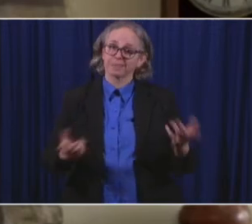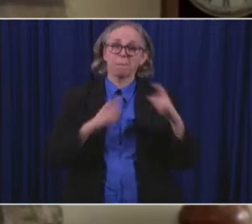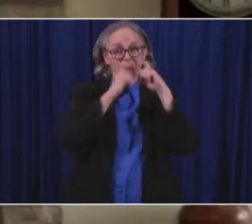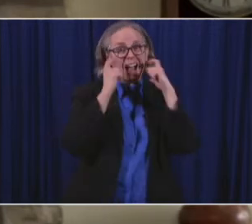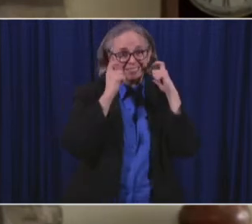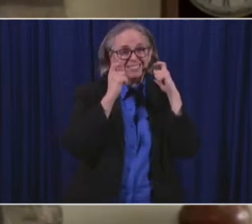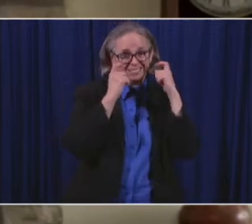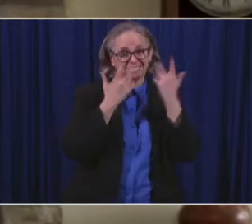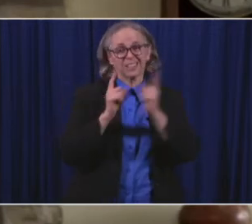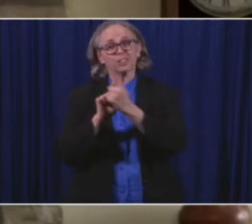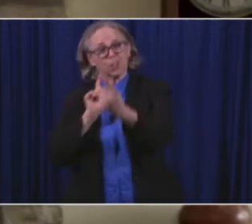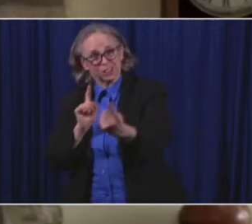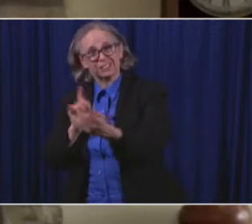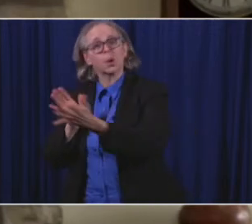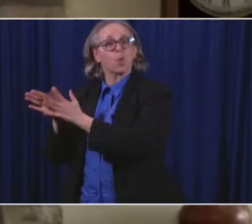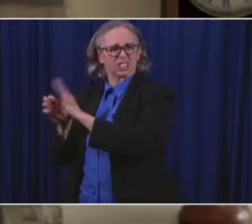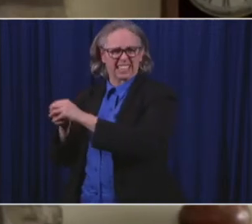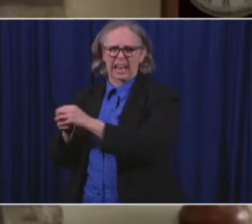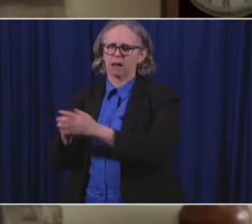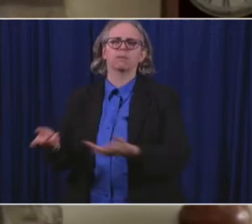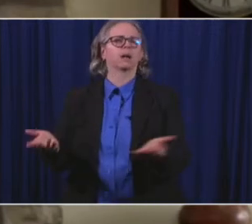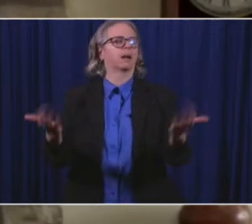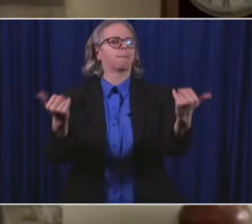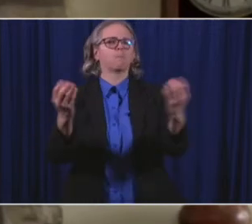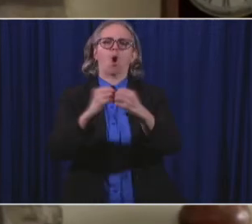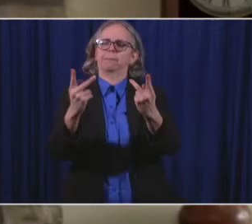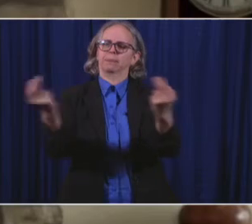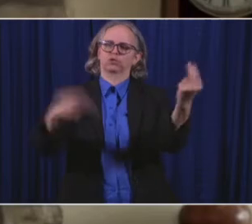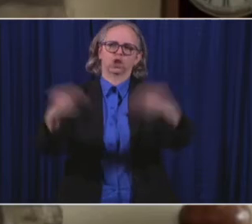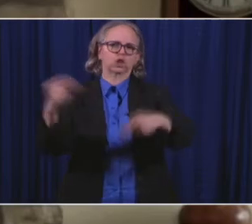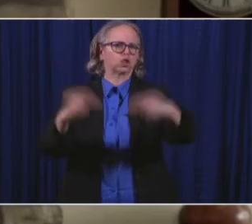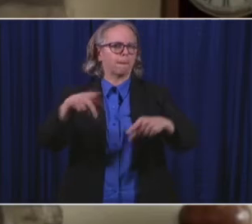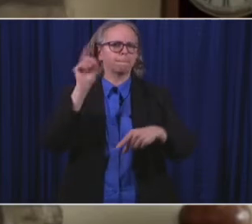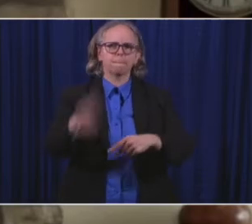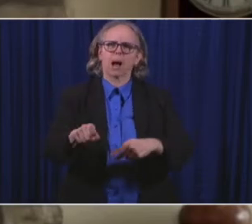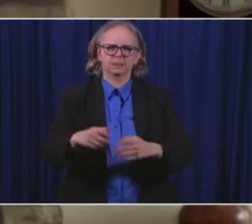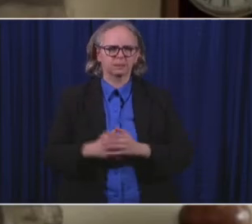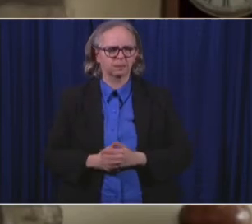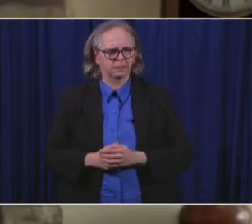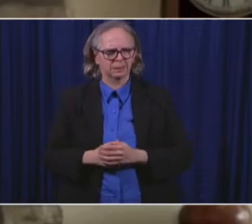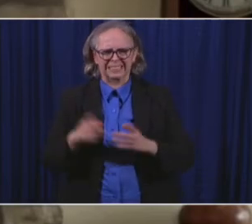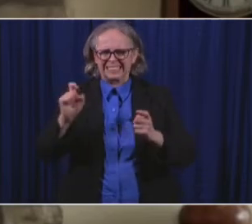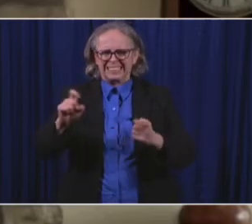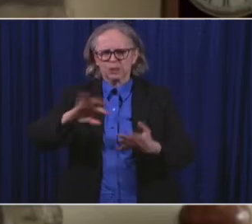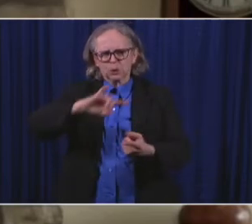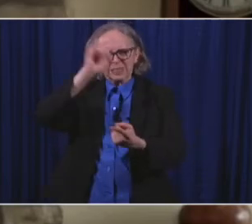to do more of that. We have to reduce the number of our contacts with other people.